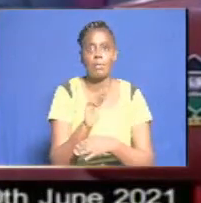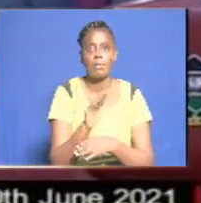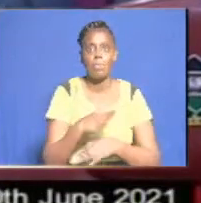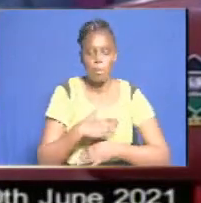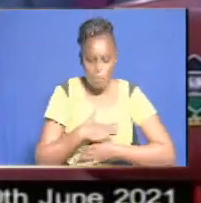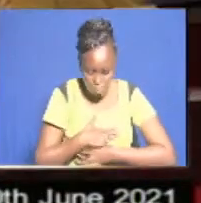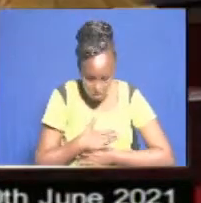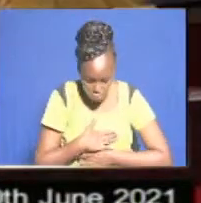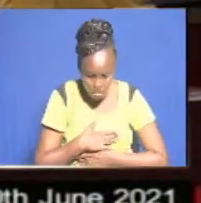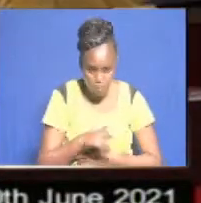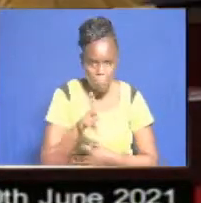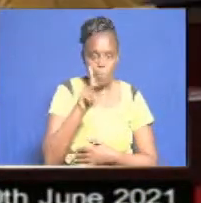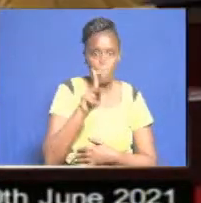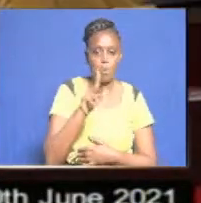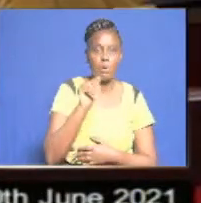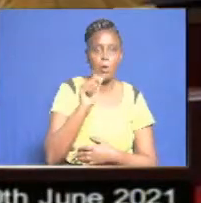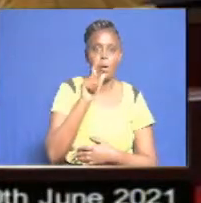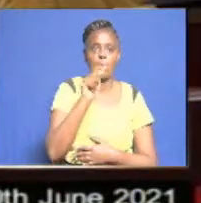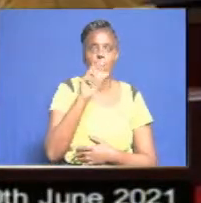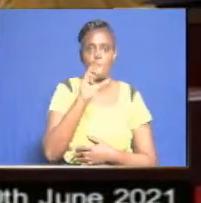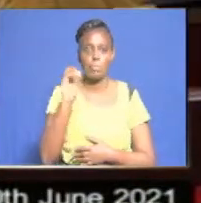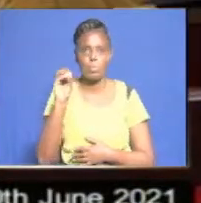it. Honorable Lemetito,